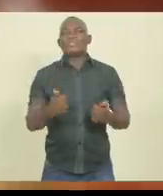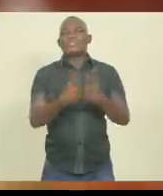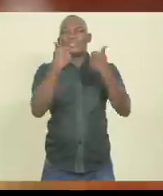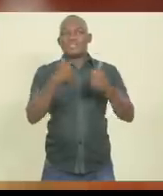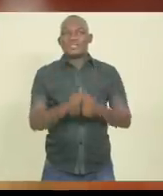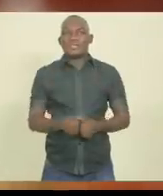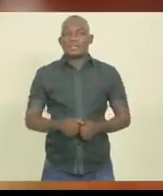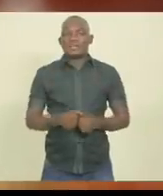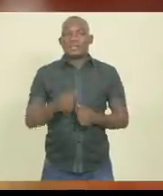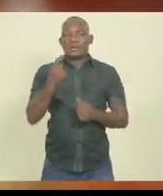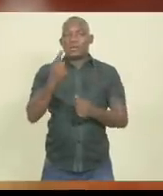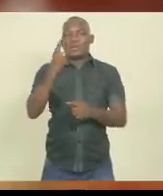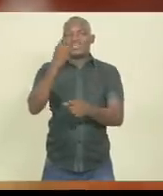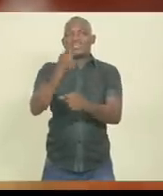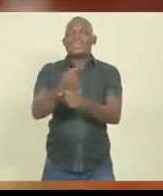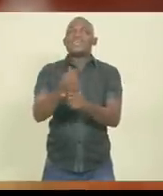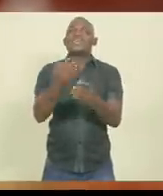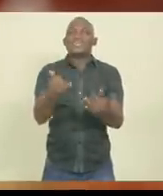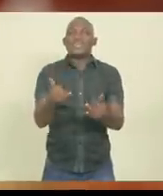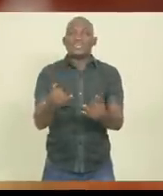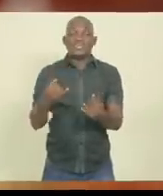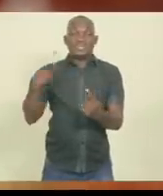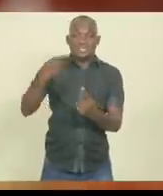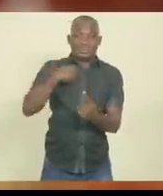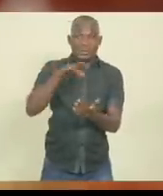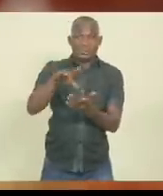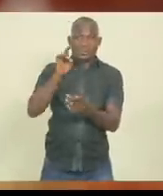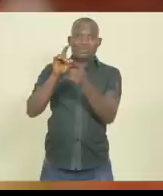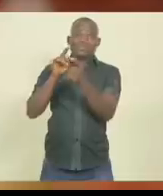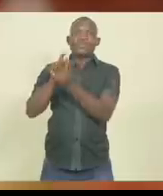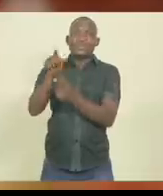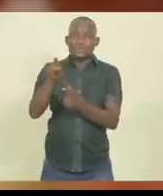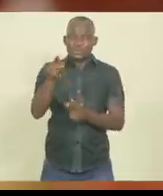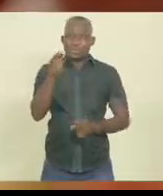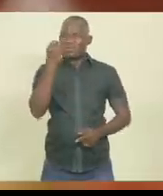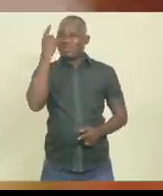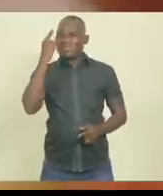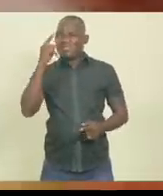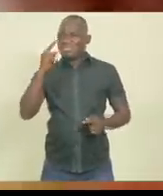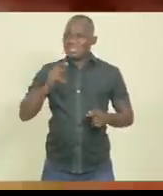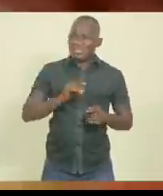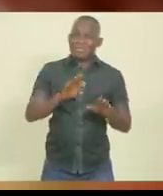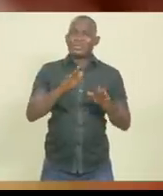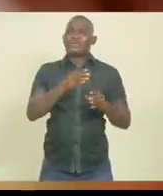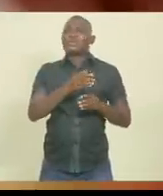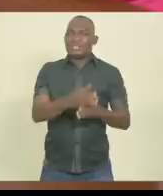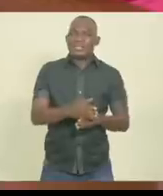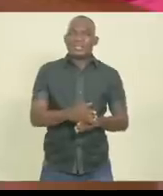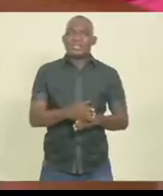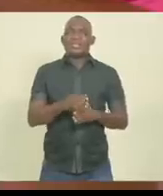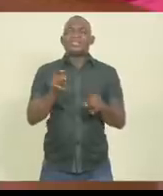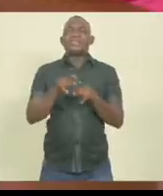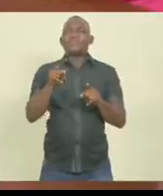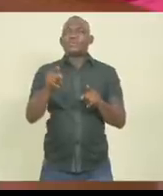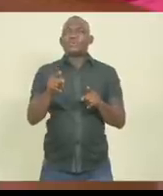Here is the 1 year of bliss. Since I found you, you've been understanding, caring, and